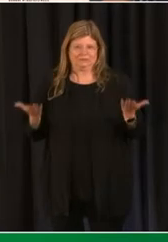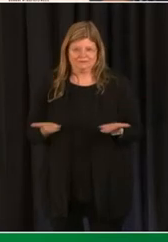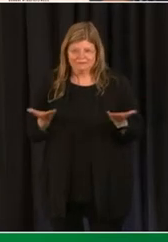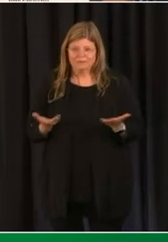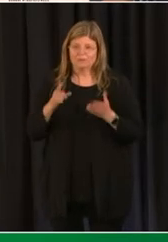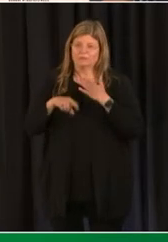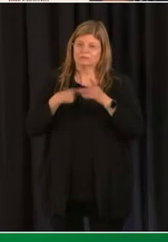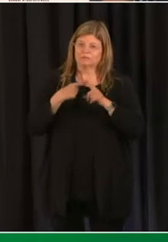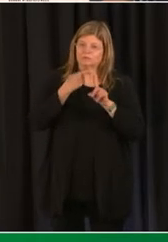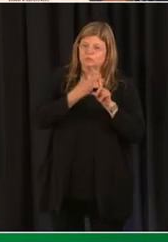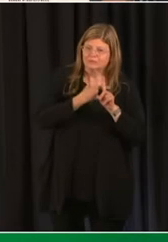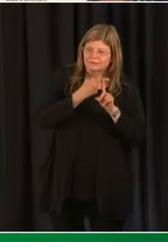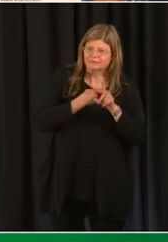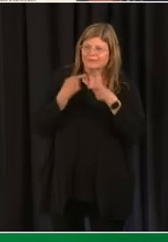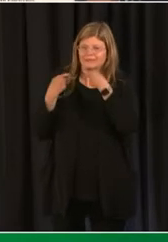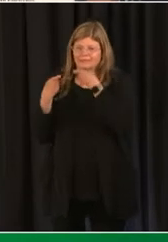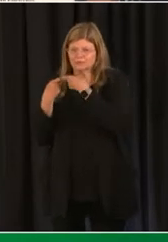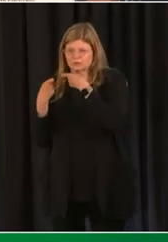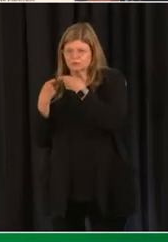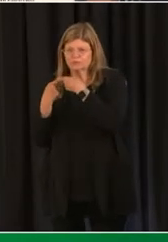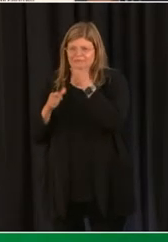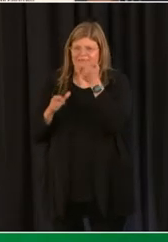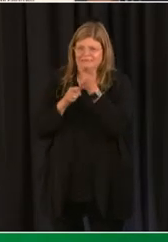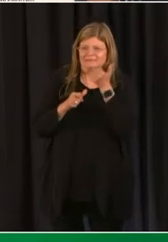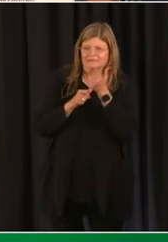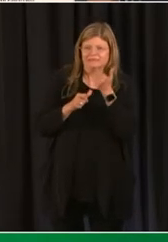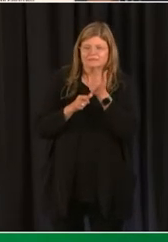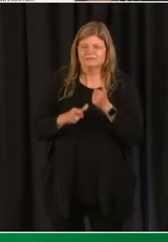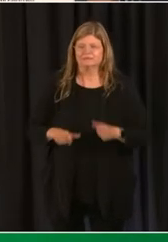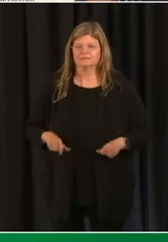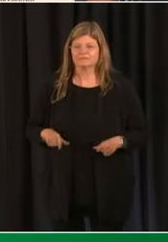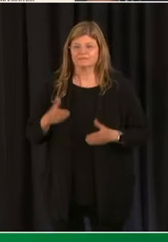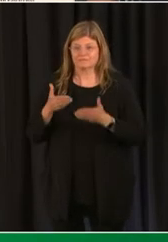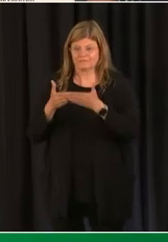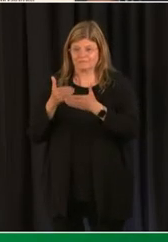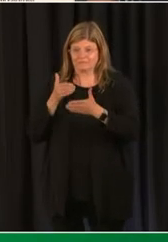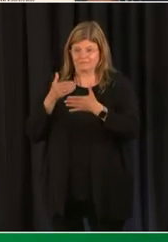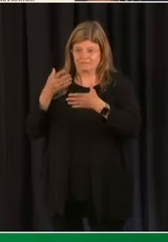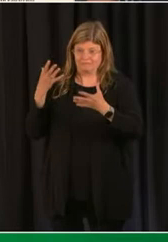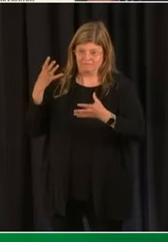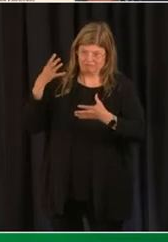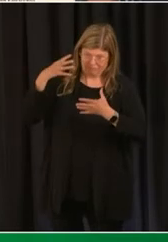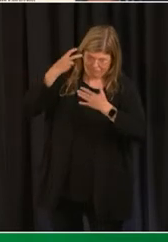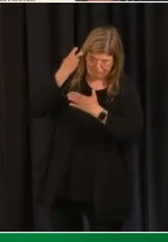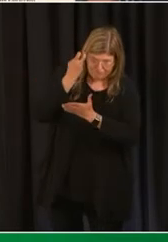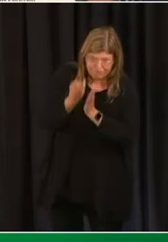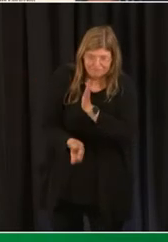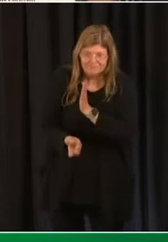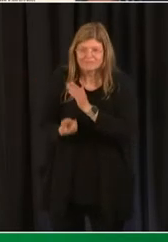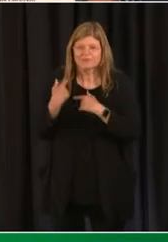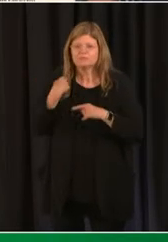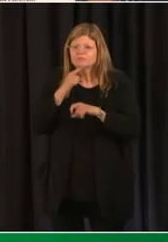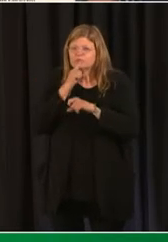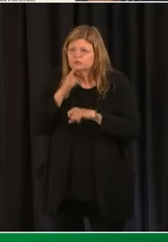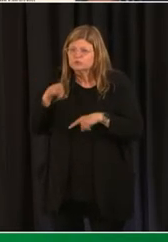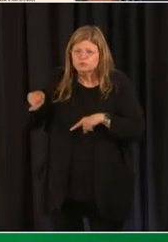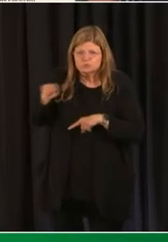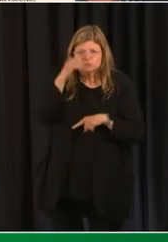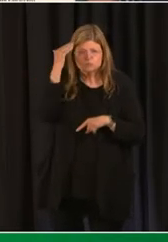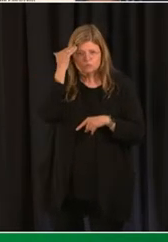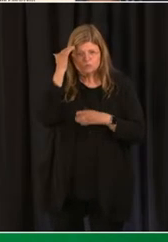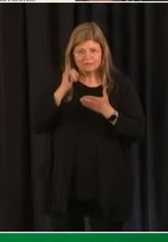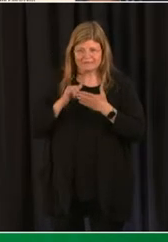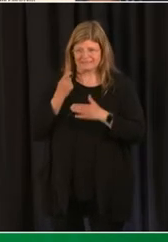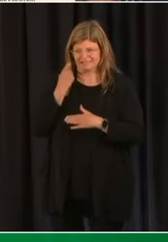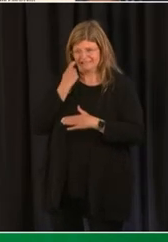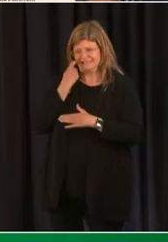and utility assistance. Now, before we get into our topic of the day, I want to make sure that everybody knows that as of yesterday,